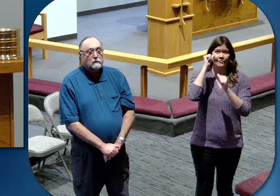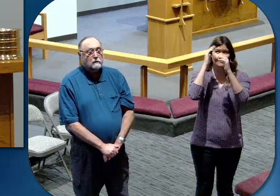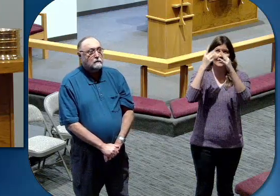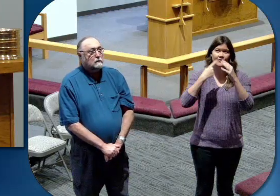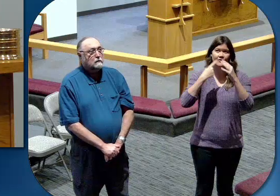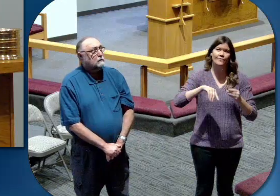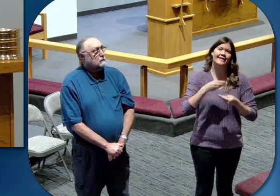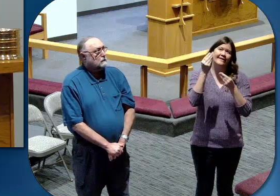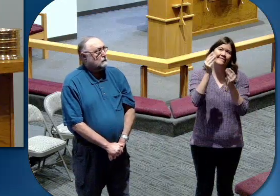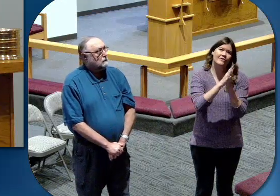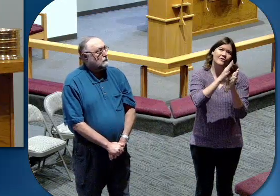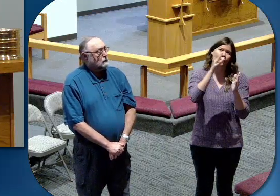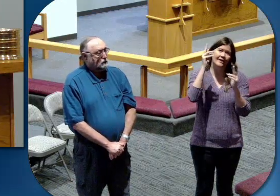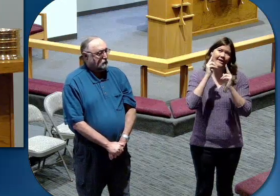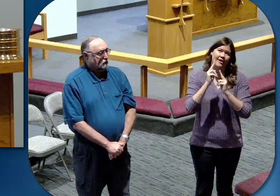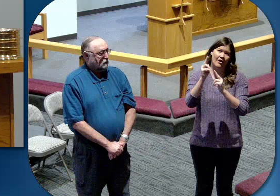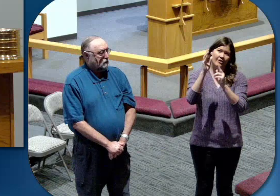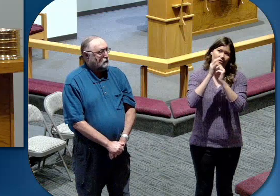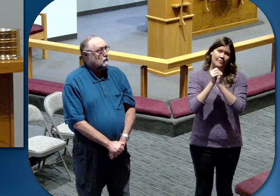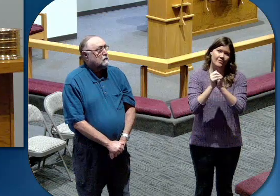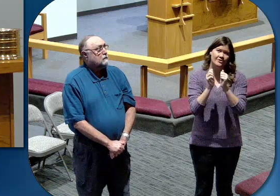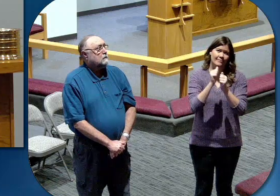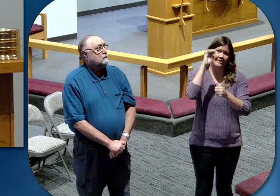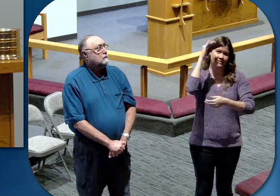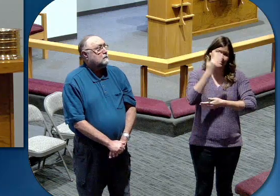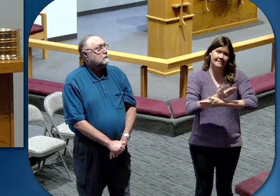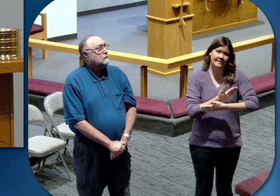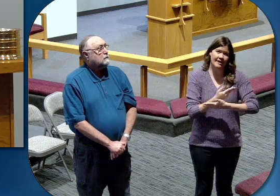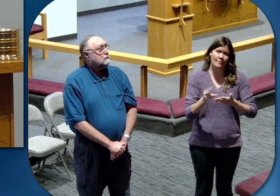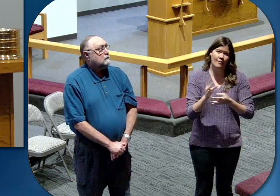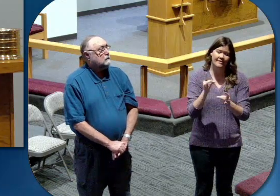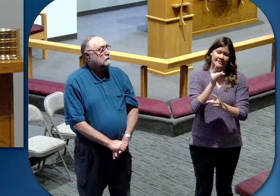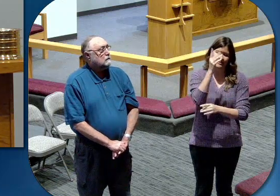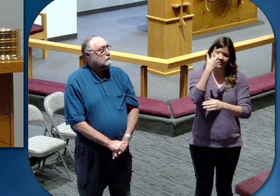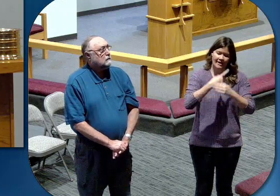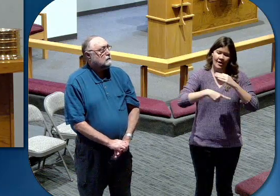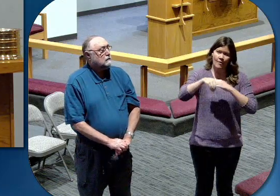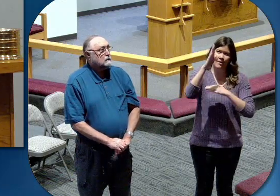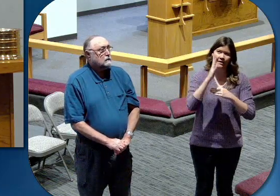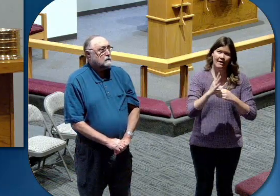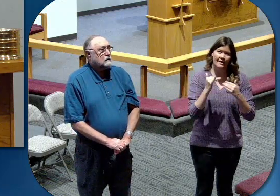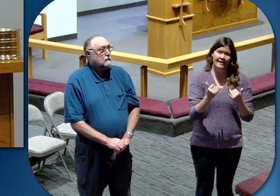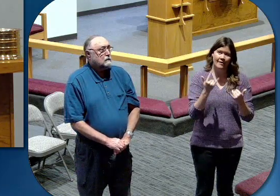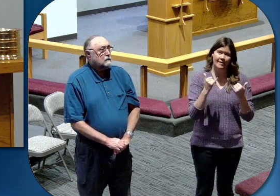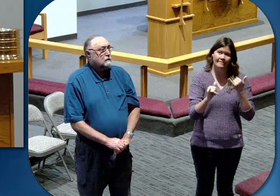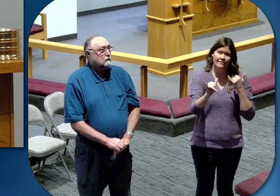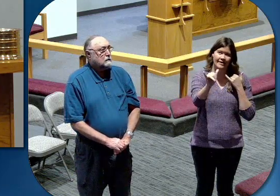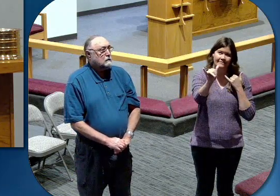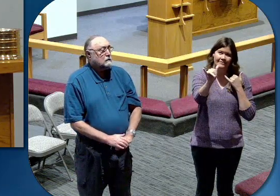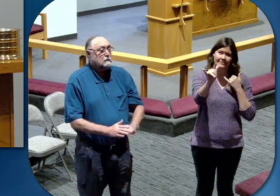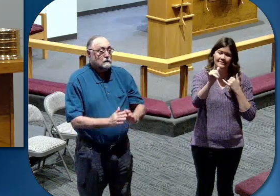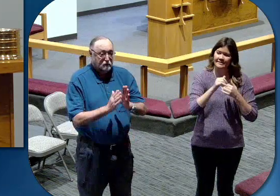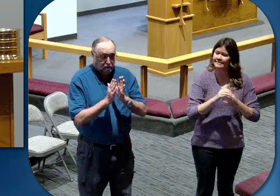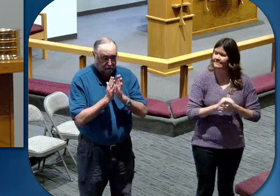glory, honor, and worship with the Son and the Holy Spirit, one God, now and forever.